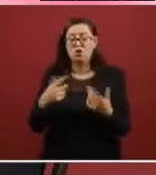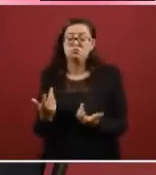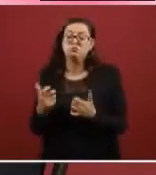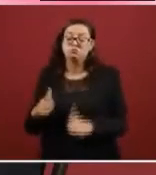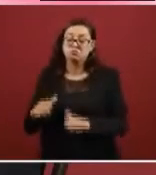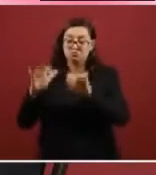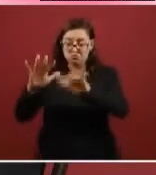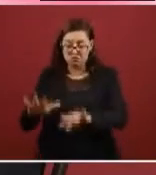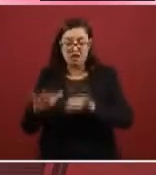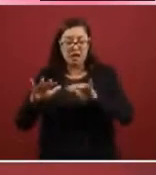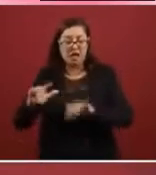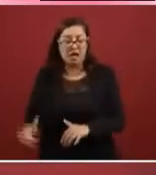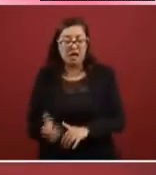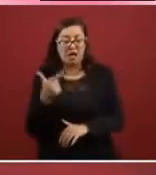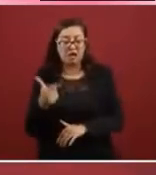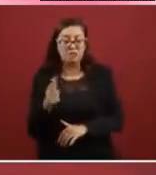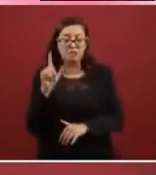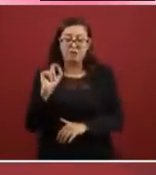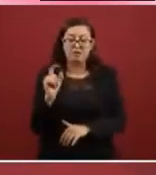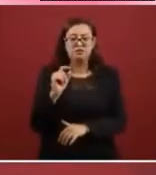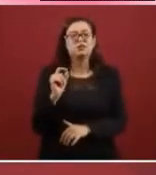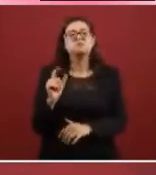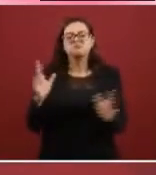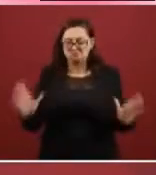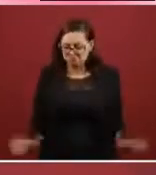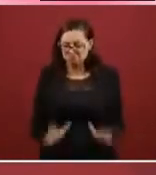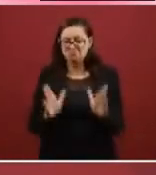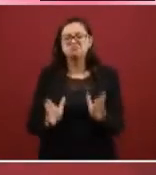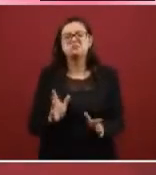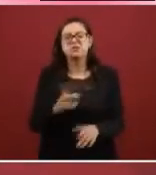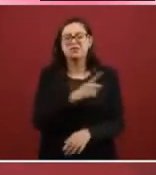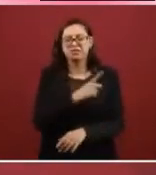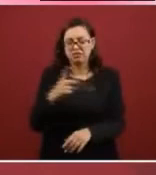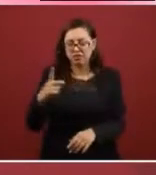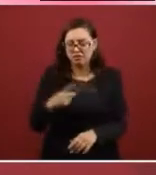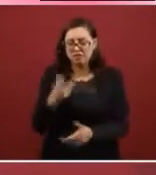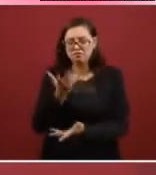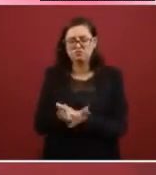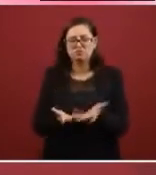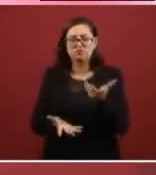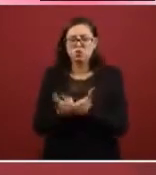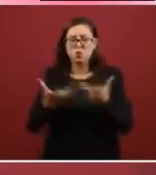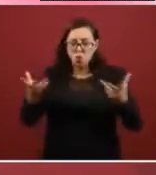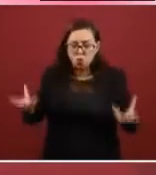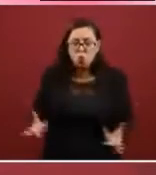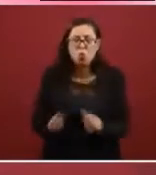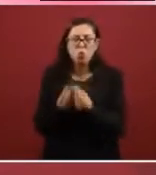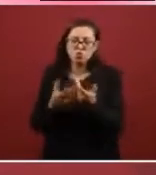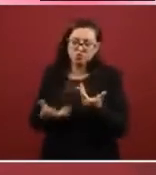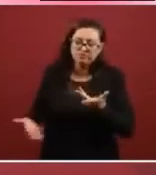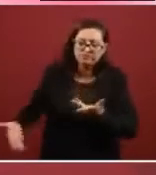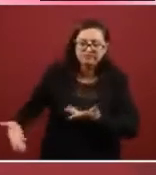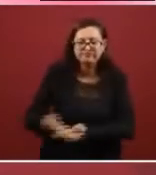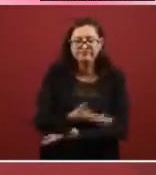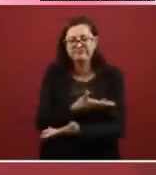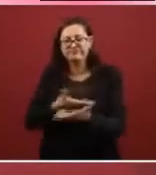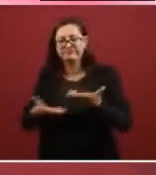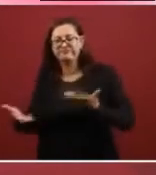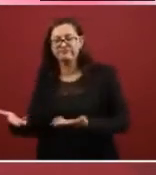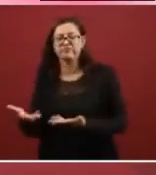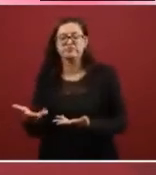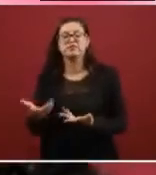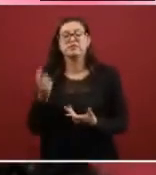importancia de las acciones compartidas with the people in G20 that these, we want to do